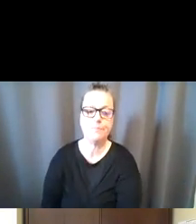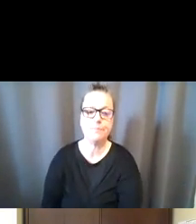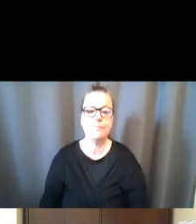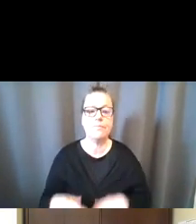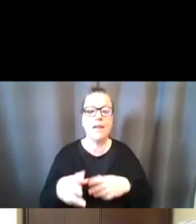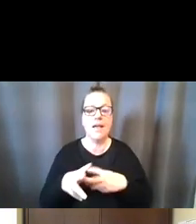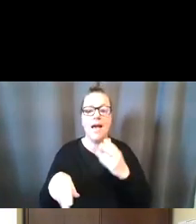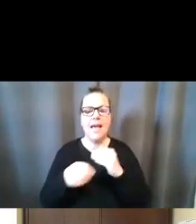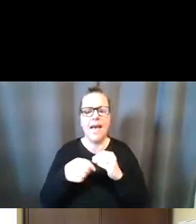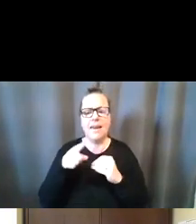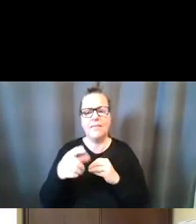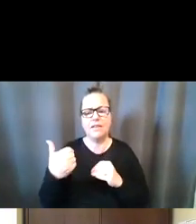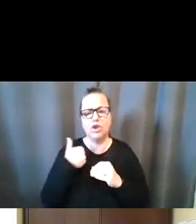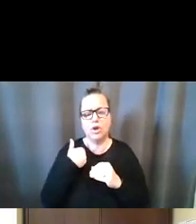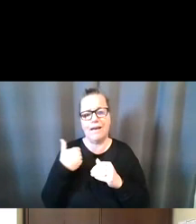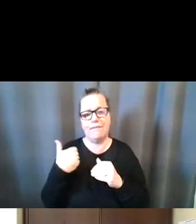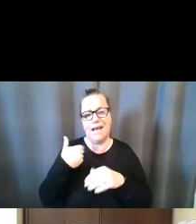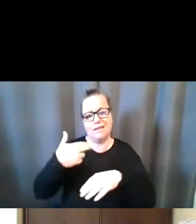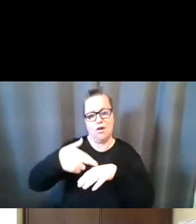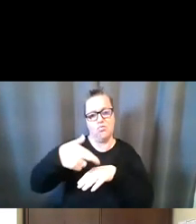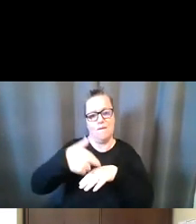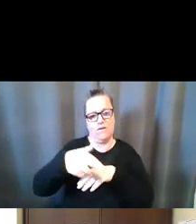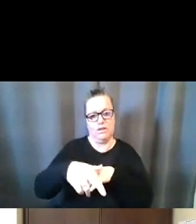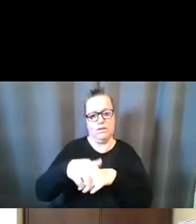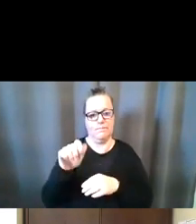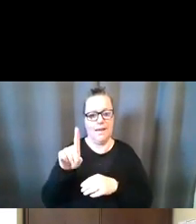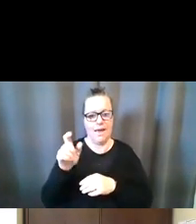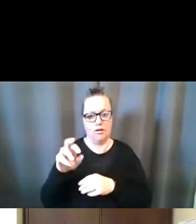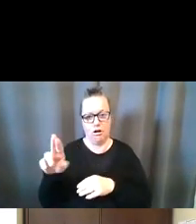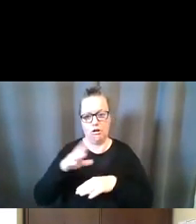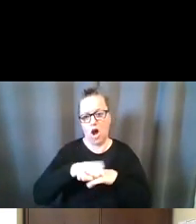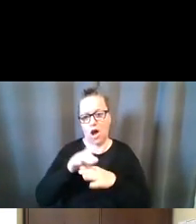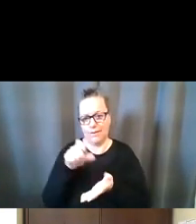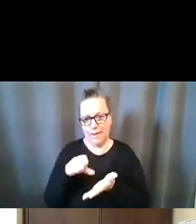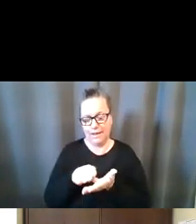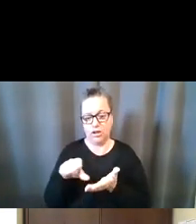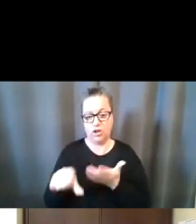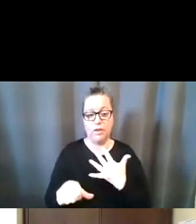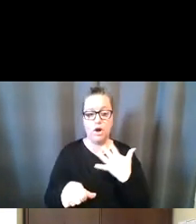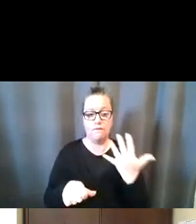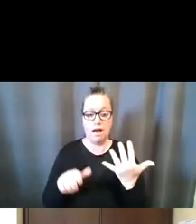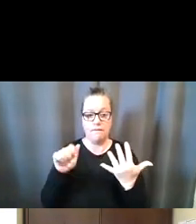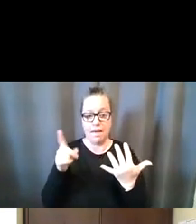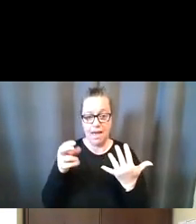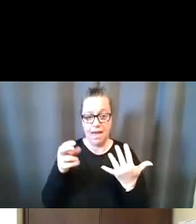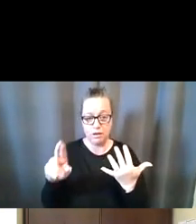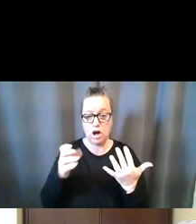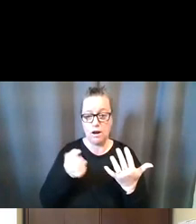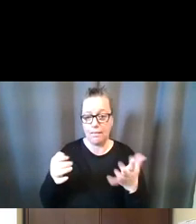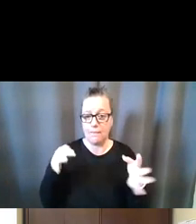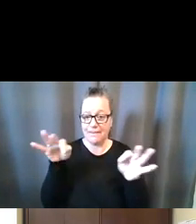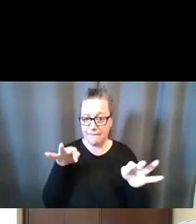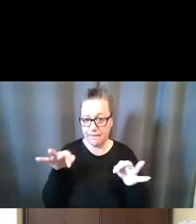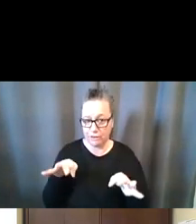deck so that you would have it as a handy reference. This is ADKAR on a page. So there are the 5 ADKAR elements, the